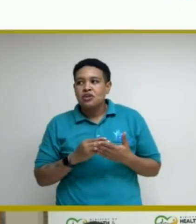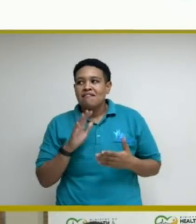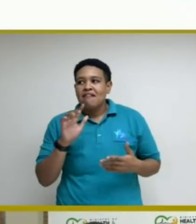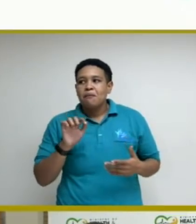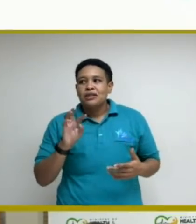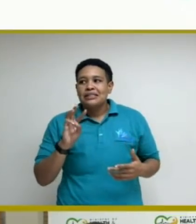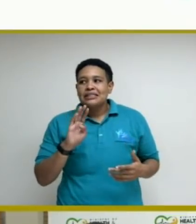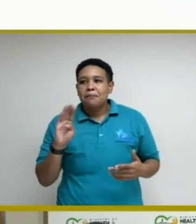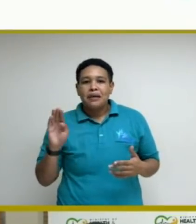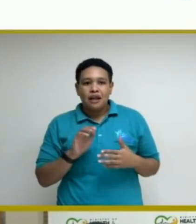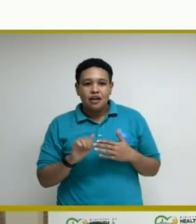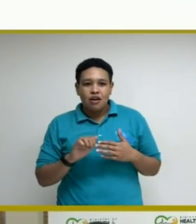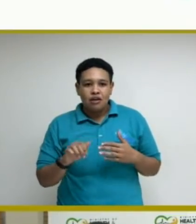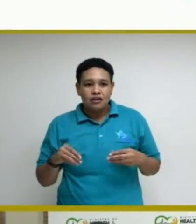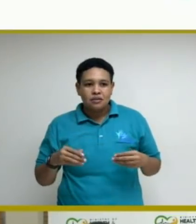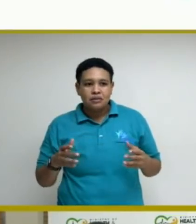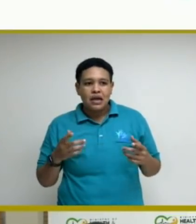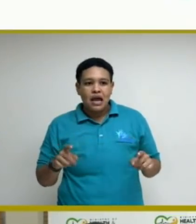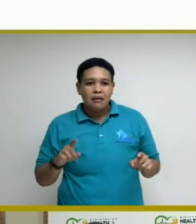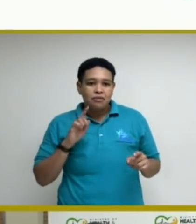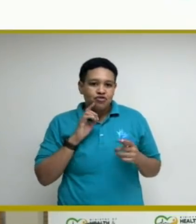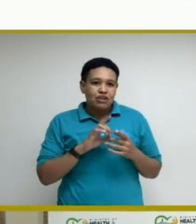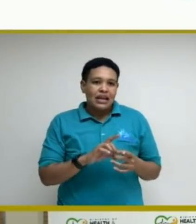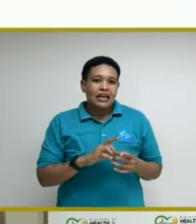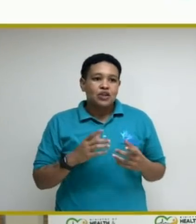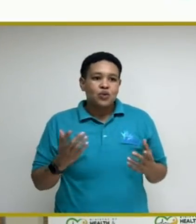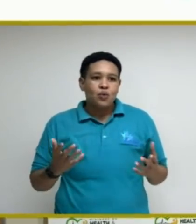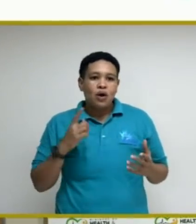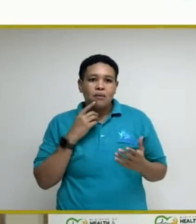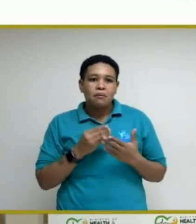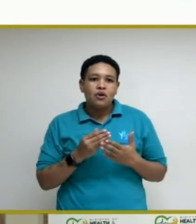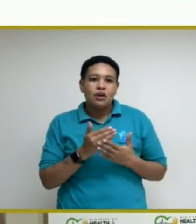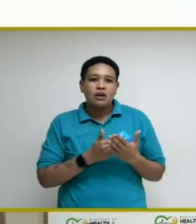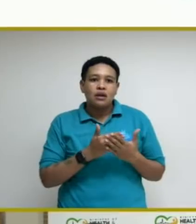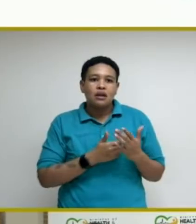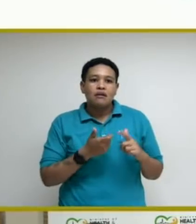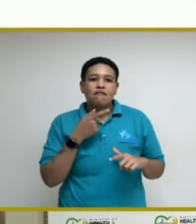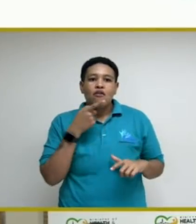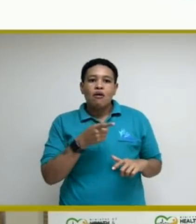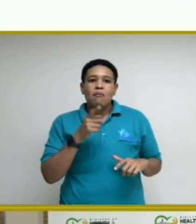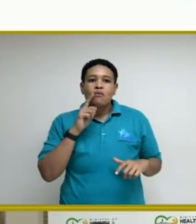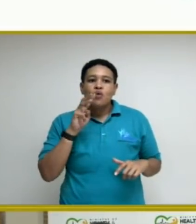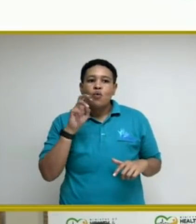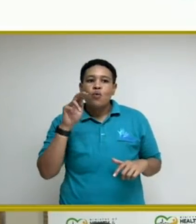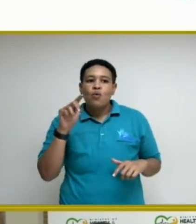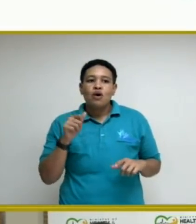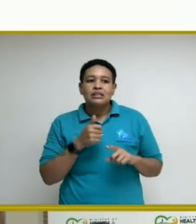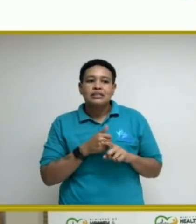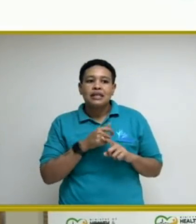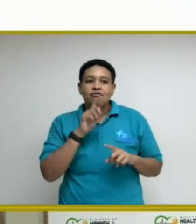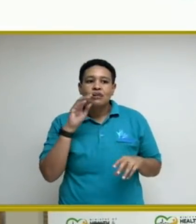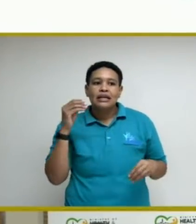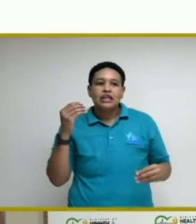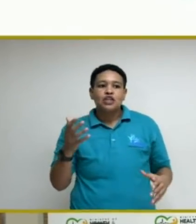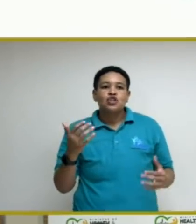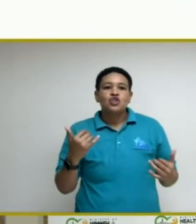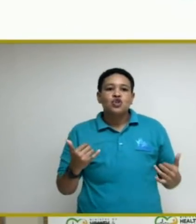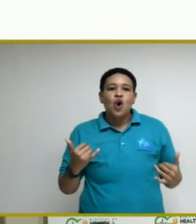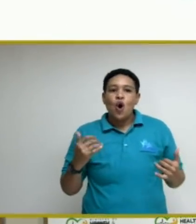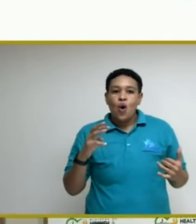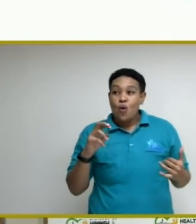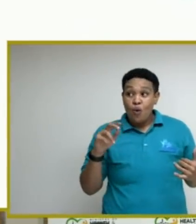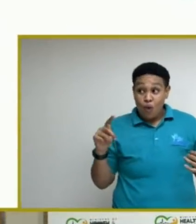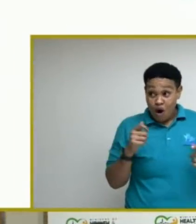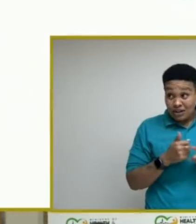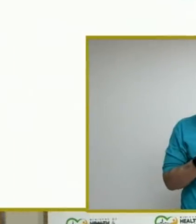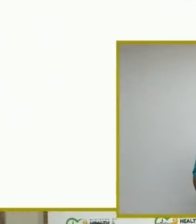$5.6 billion in terms of income from the warrants that have been issued. Now, a warrant